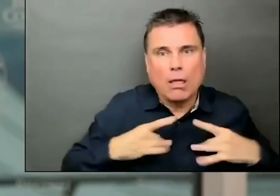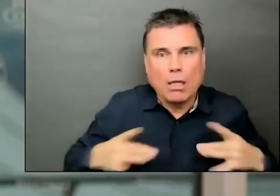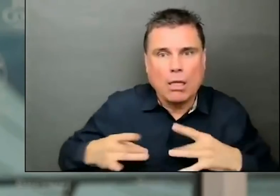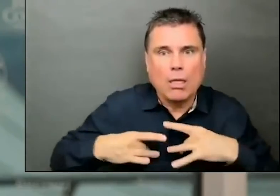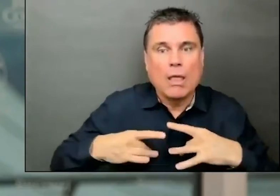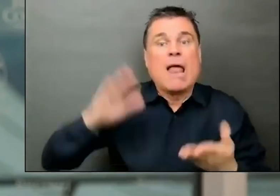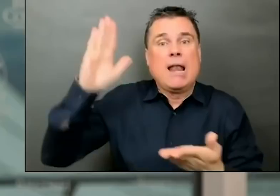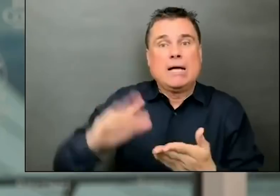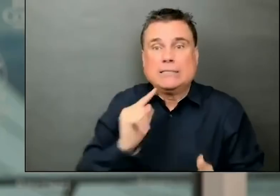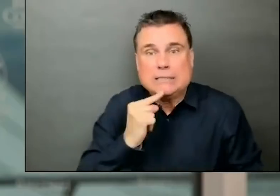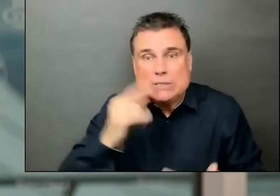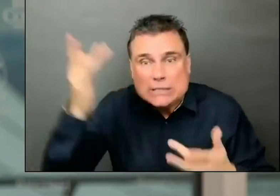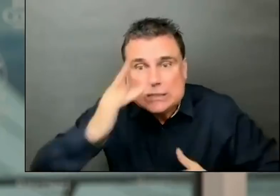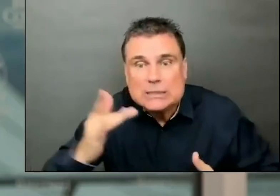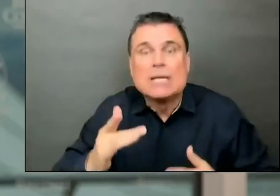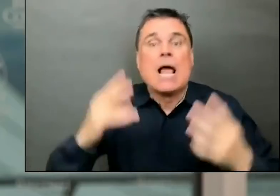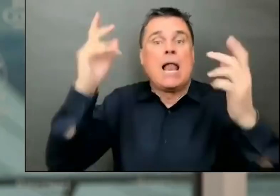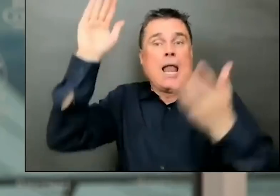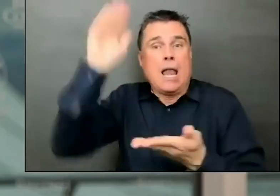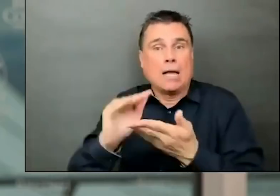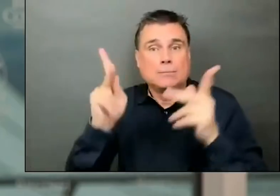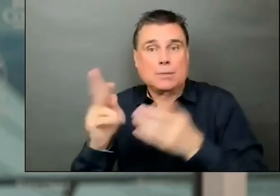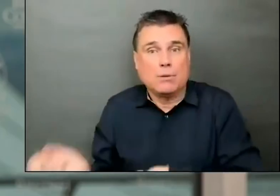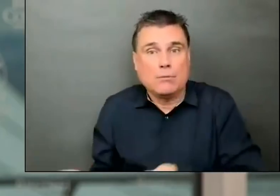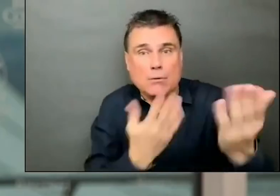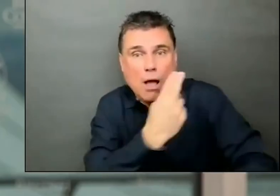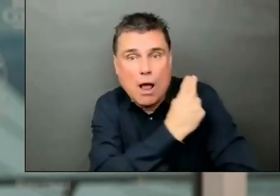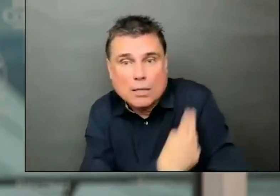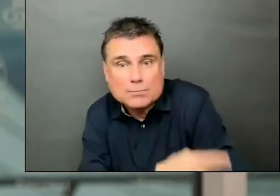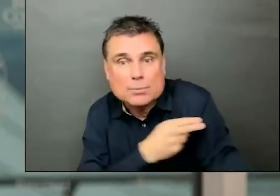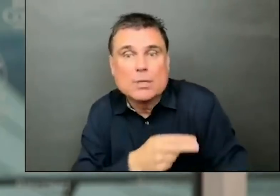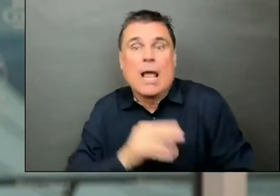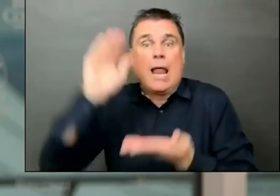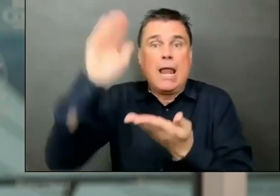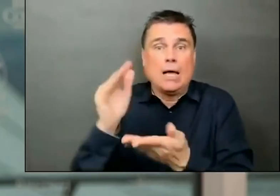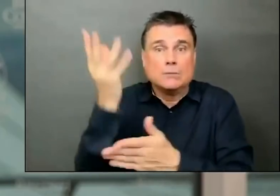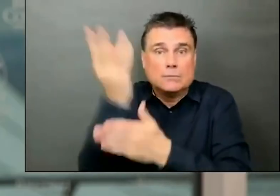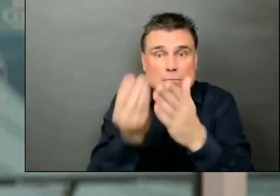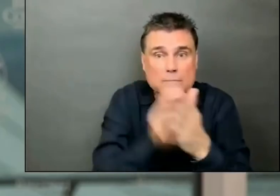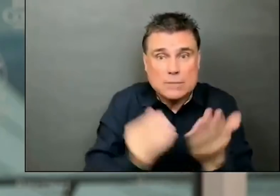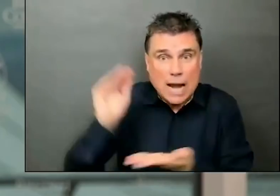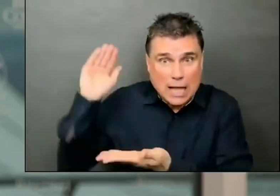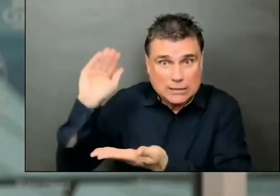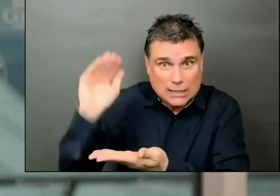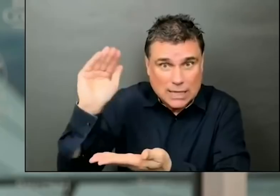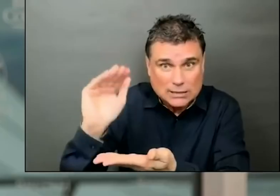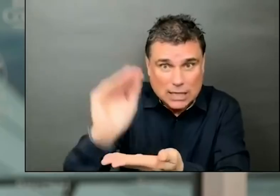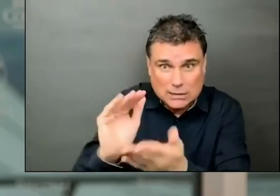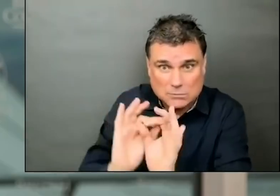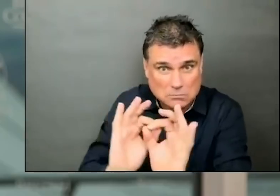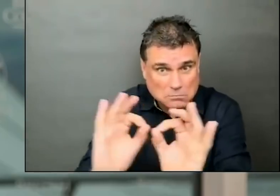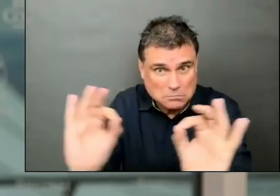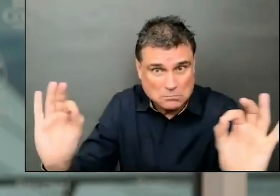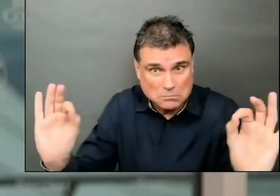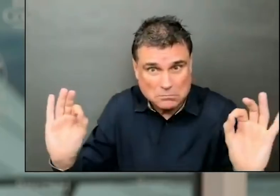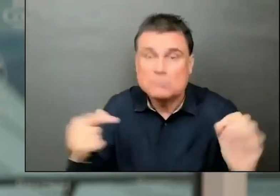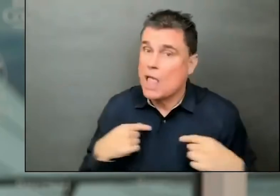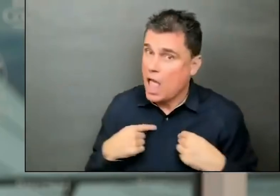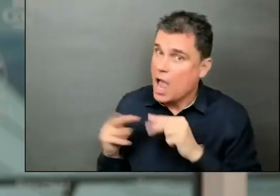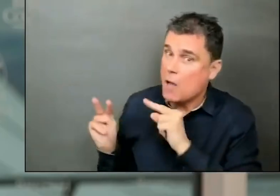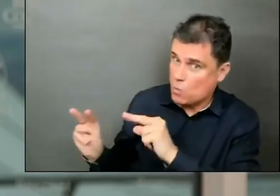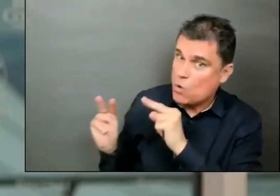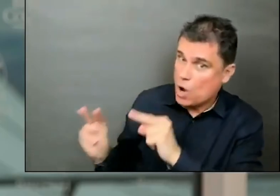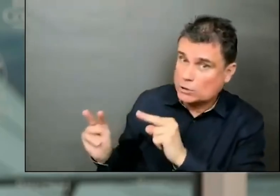severe illness, fewer people in hospitals, fewer people dying. These are the signs that I and we will be